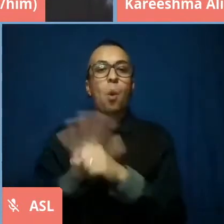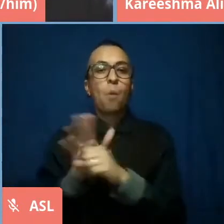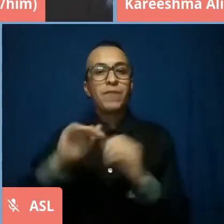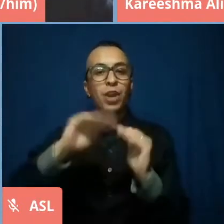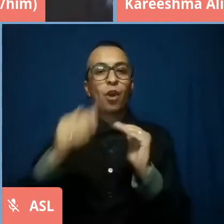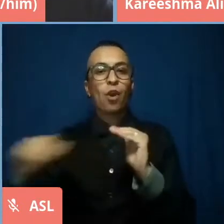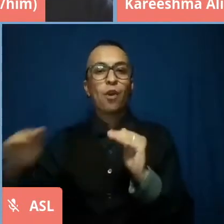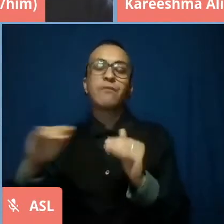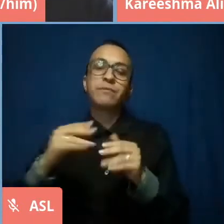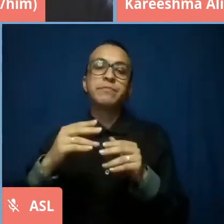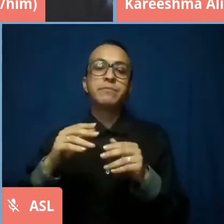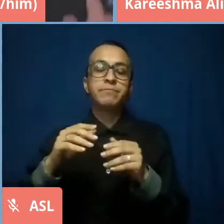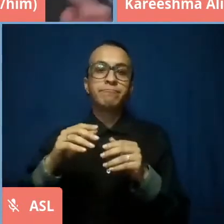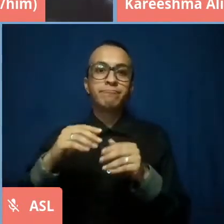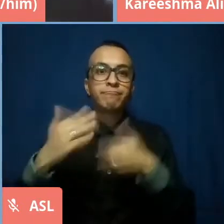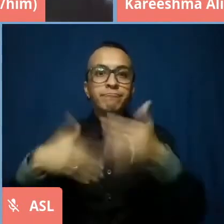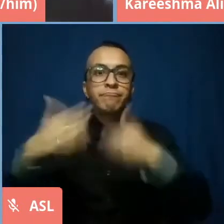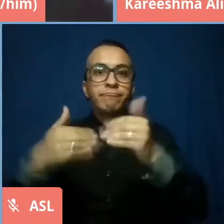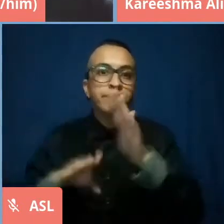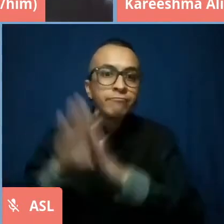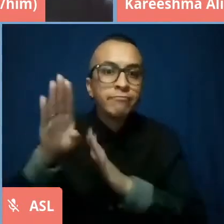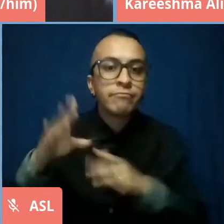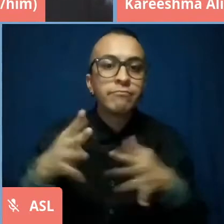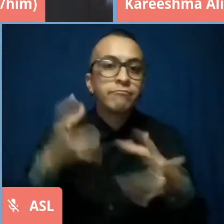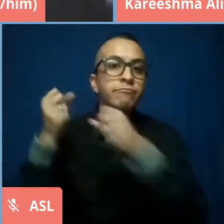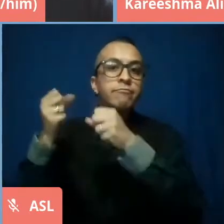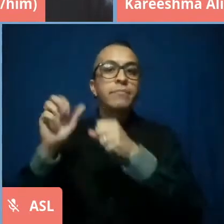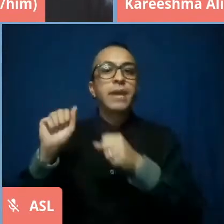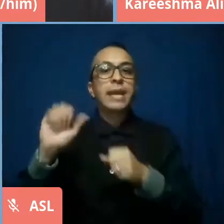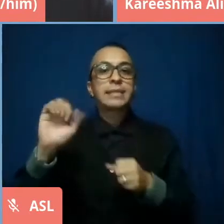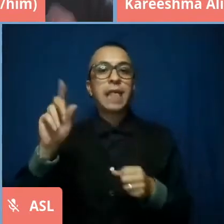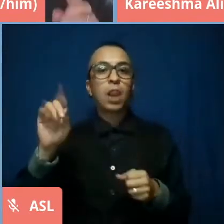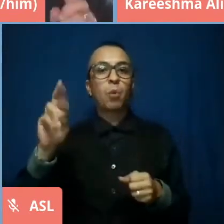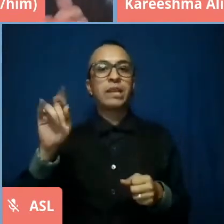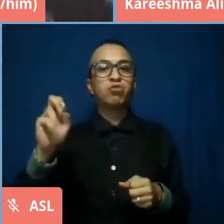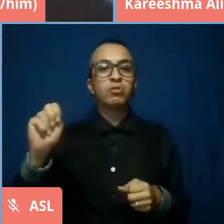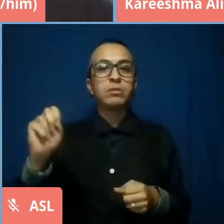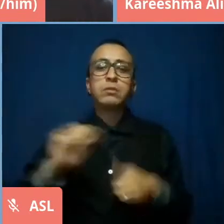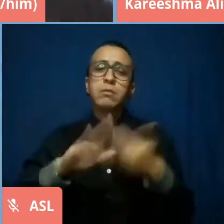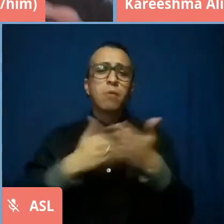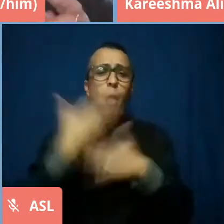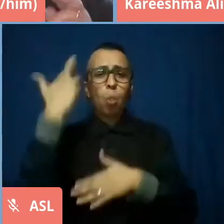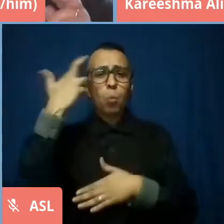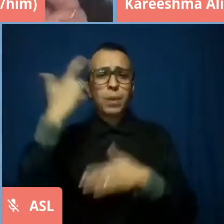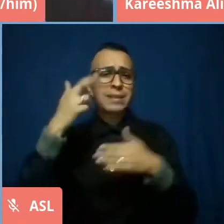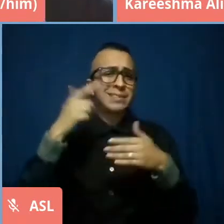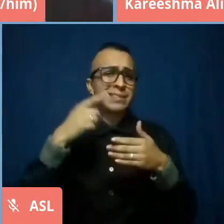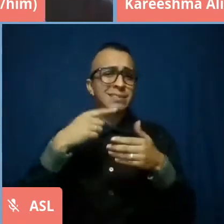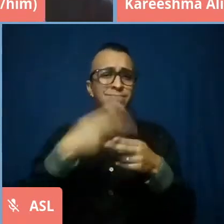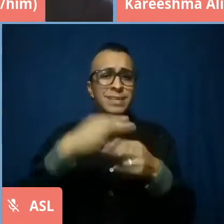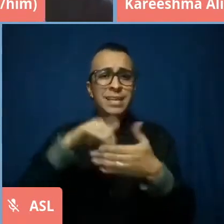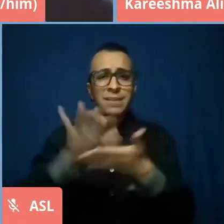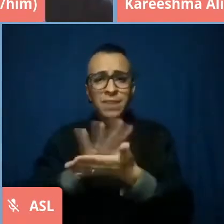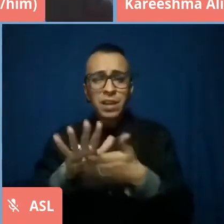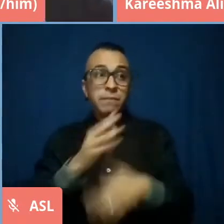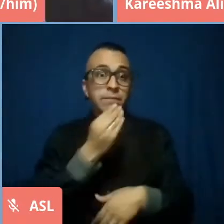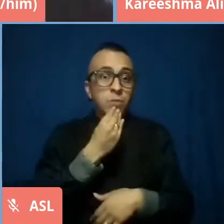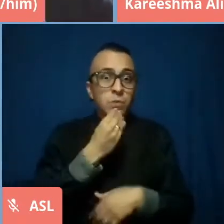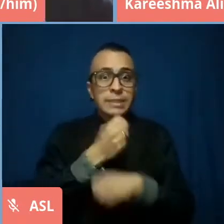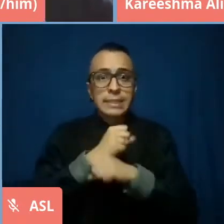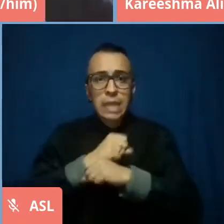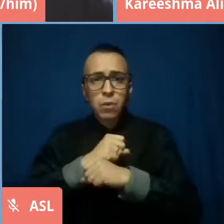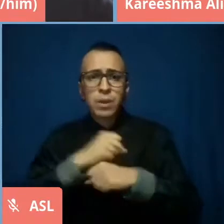acceleration. For all the reasons that were highlighted in the video, food insecurity, social